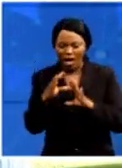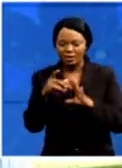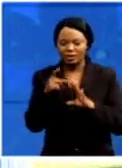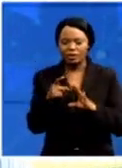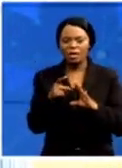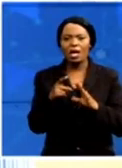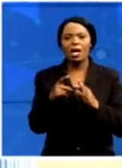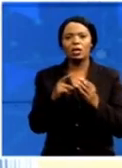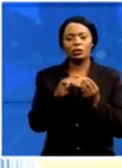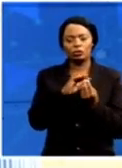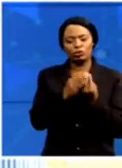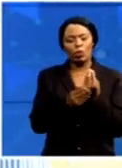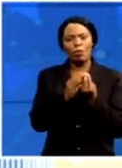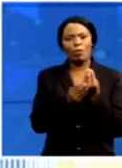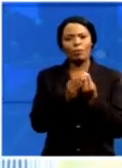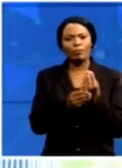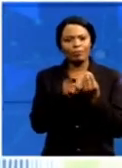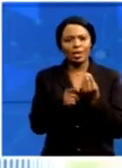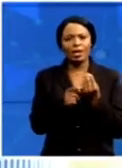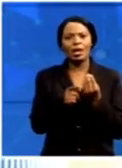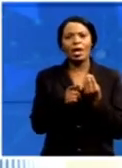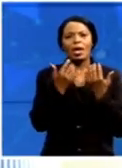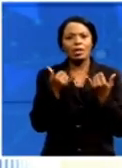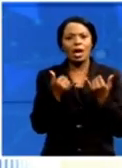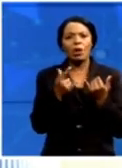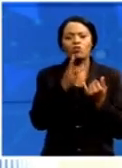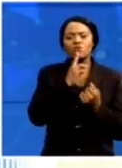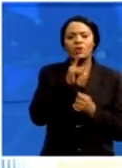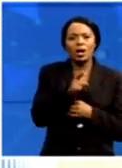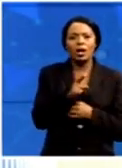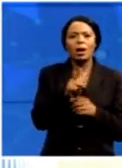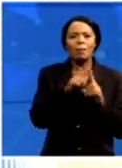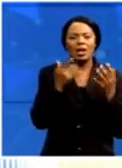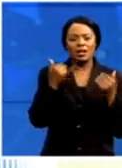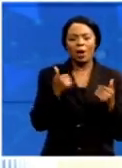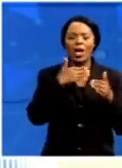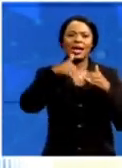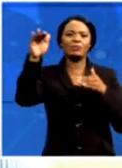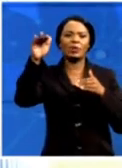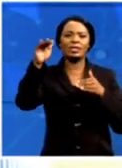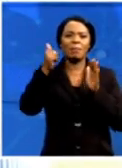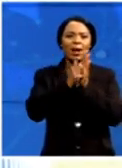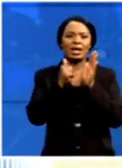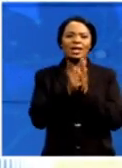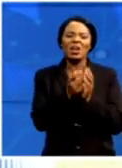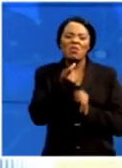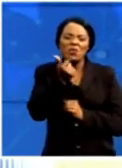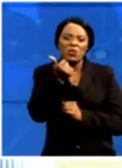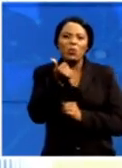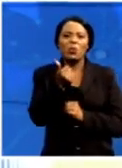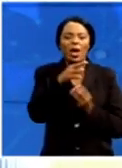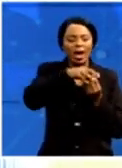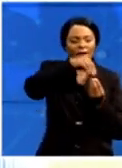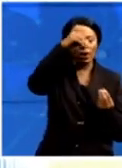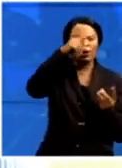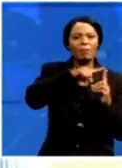good to start tackling the export markets. We already had a few avocados, but we decided to expand our avocado orchards, and now